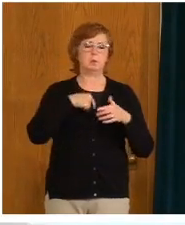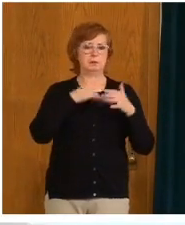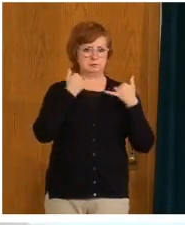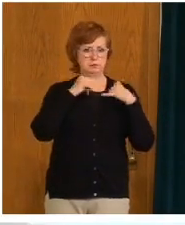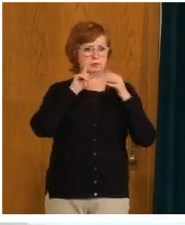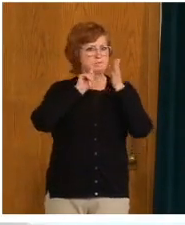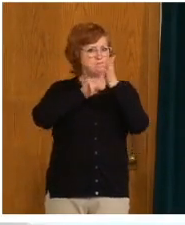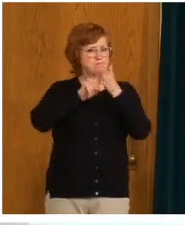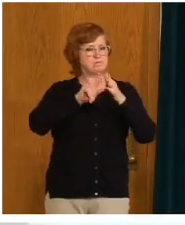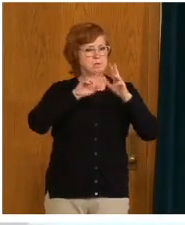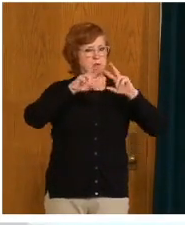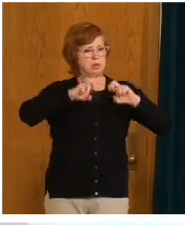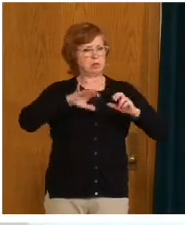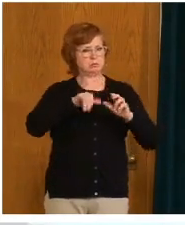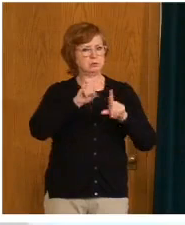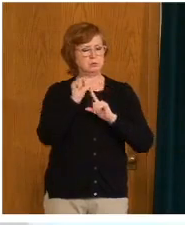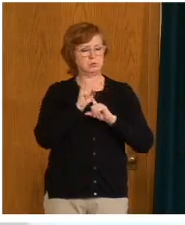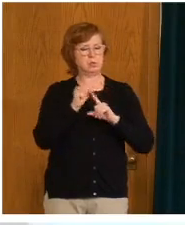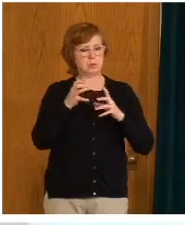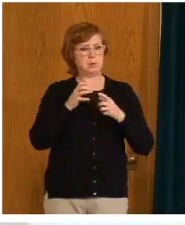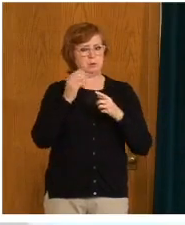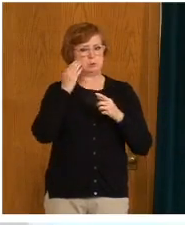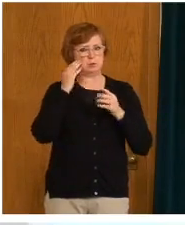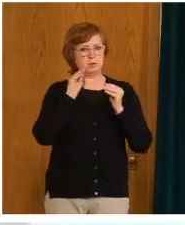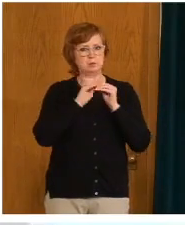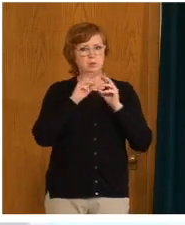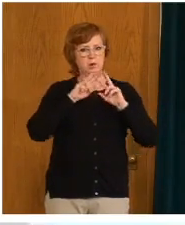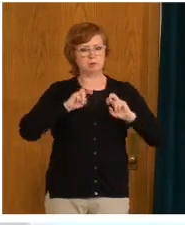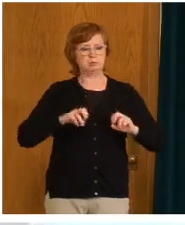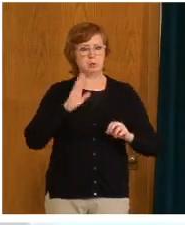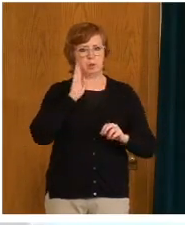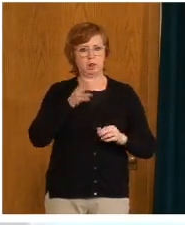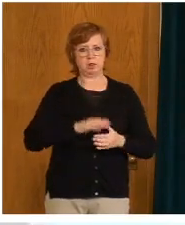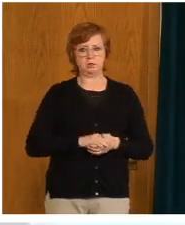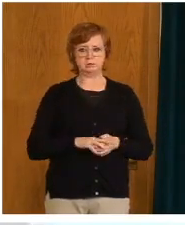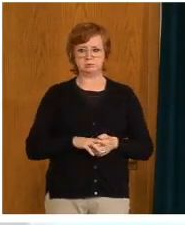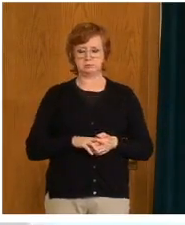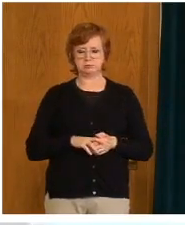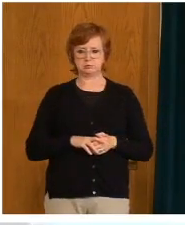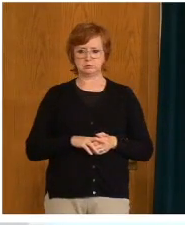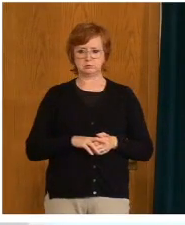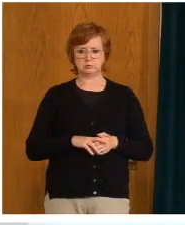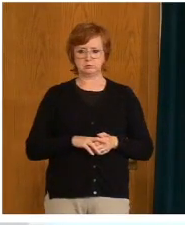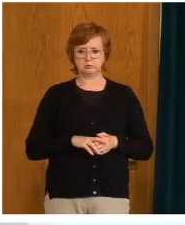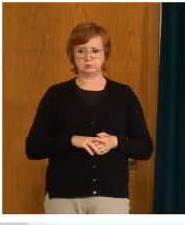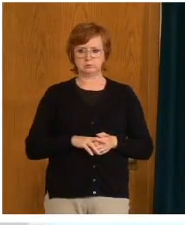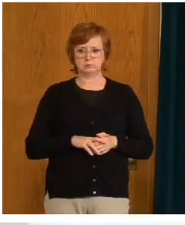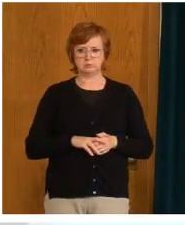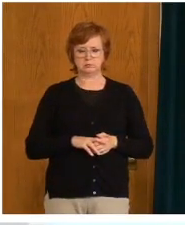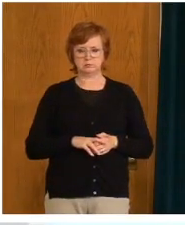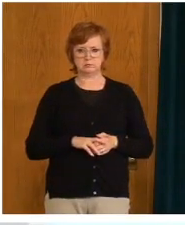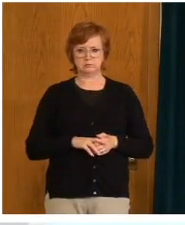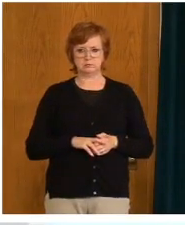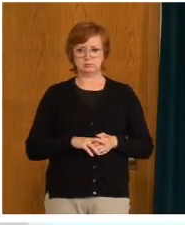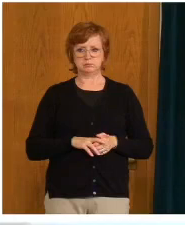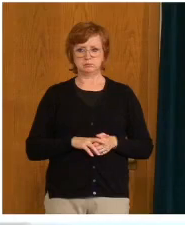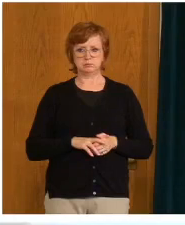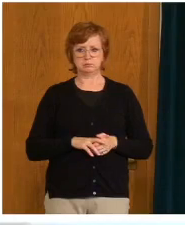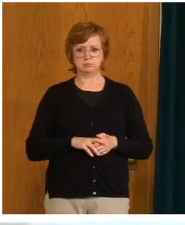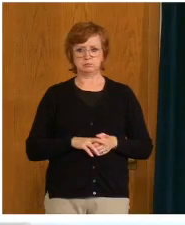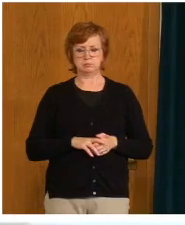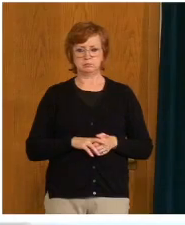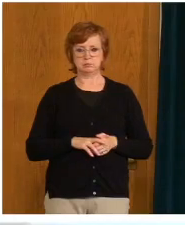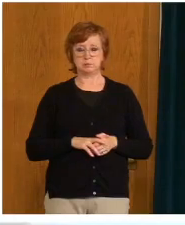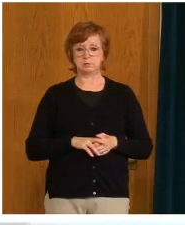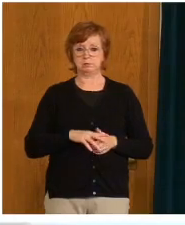bring back certain further numbers. But again, I'll just reemphasize that the vaccines are